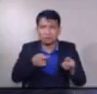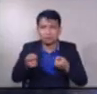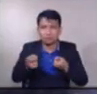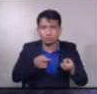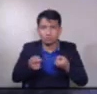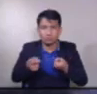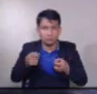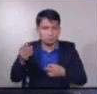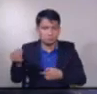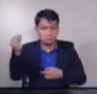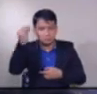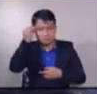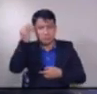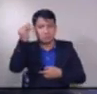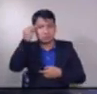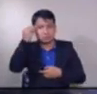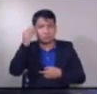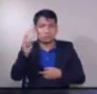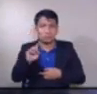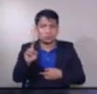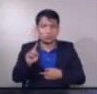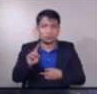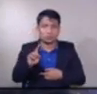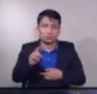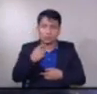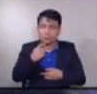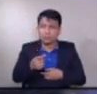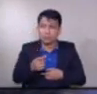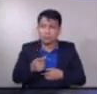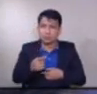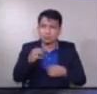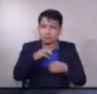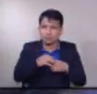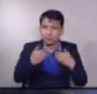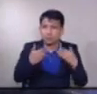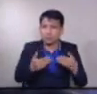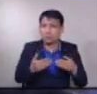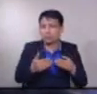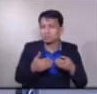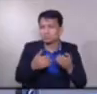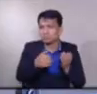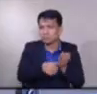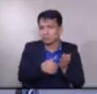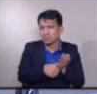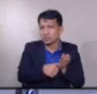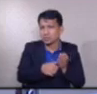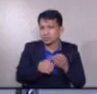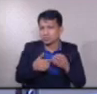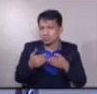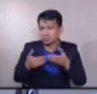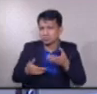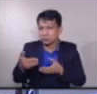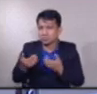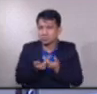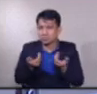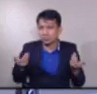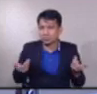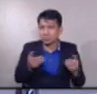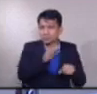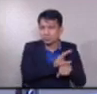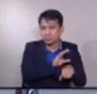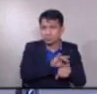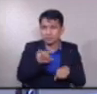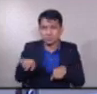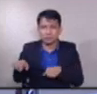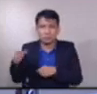ating mindset. At ito po ay judicial, ito ay electoral exercise. Hindi po to religion. There is a separation between the church and